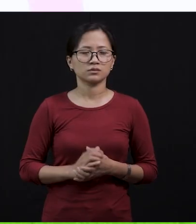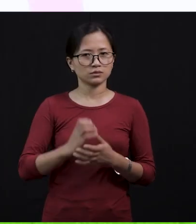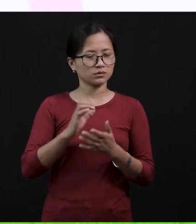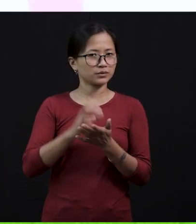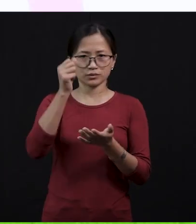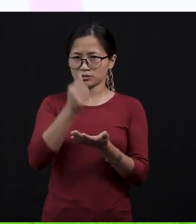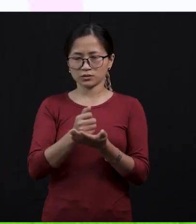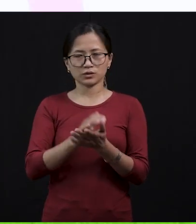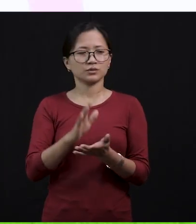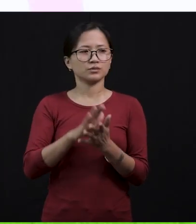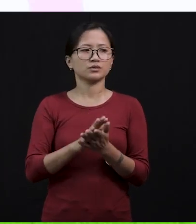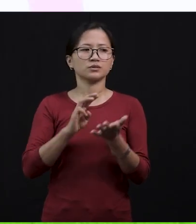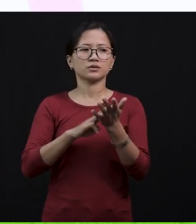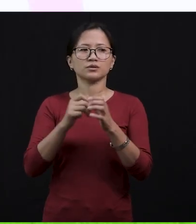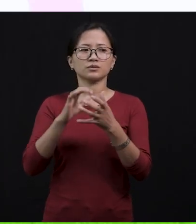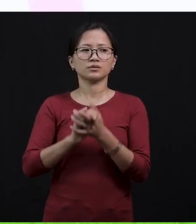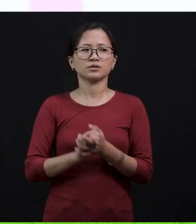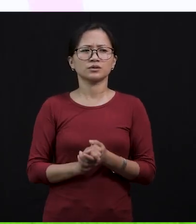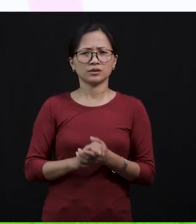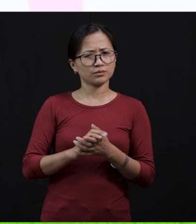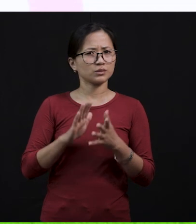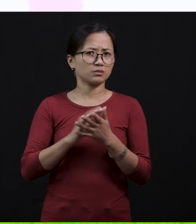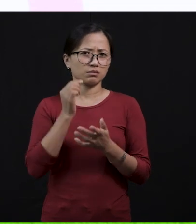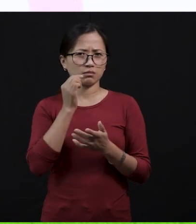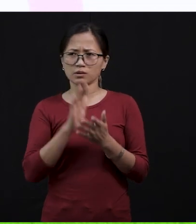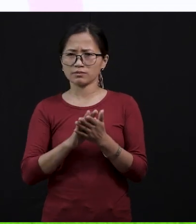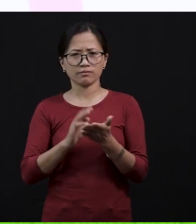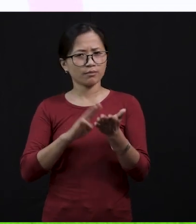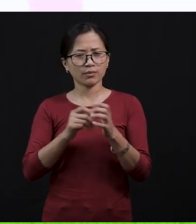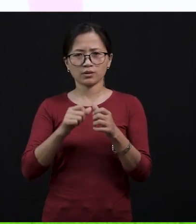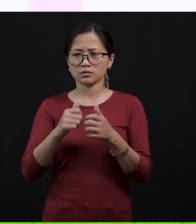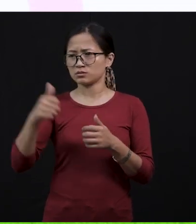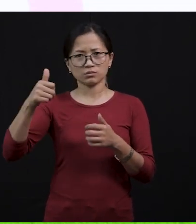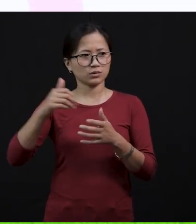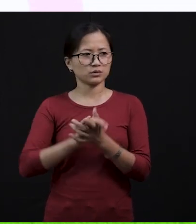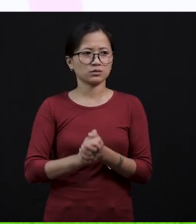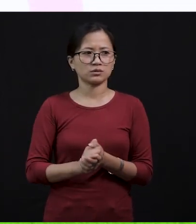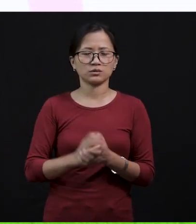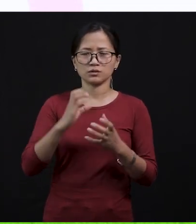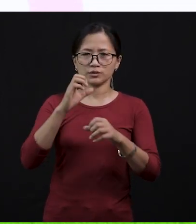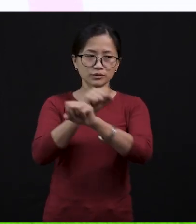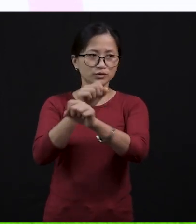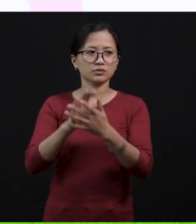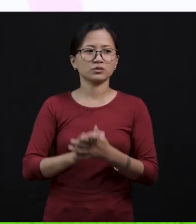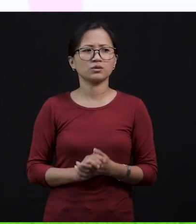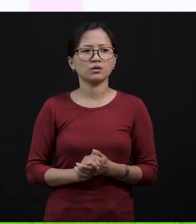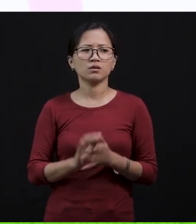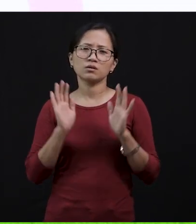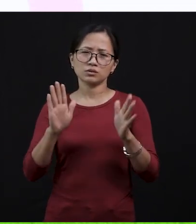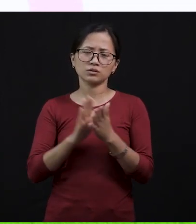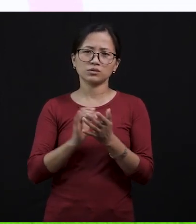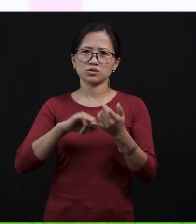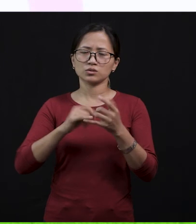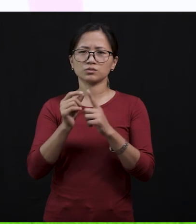Could it be because Macavity is a master criminal? Or could it be because he has supernatural power?